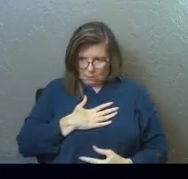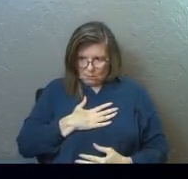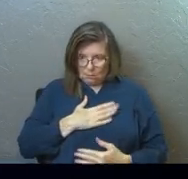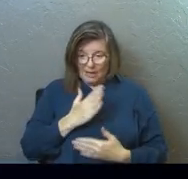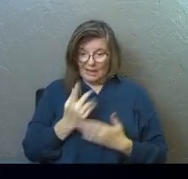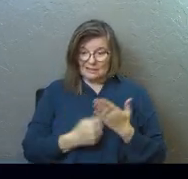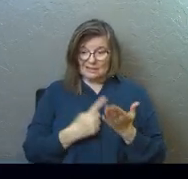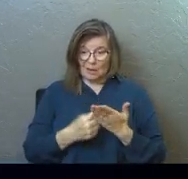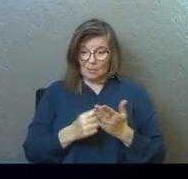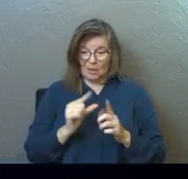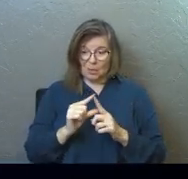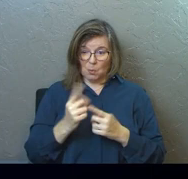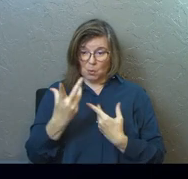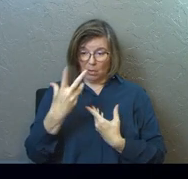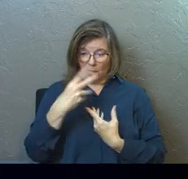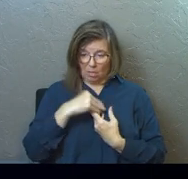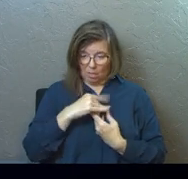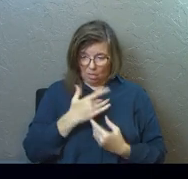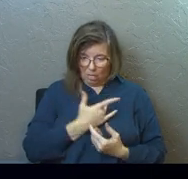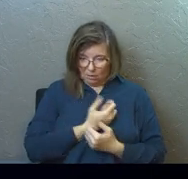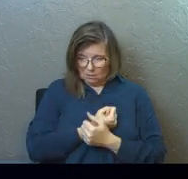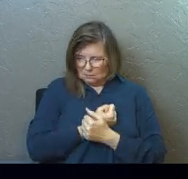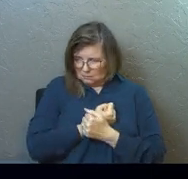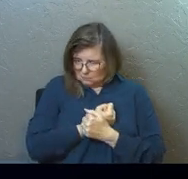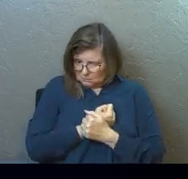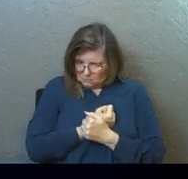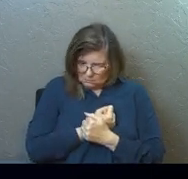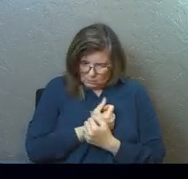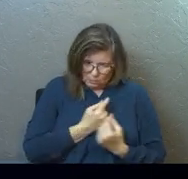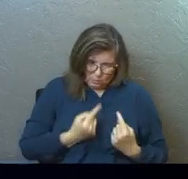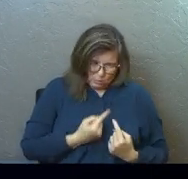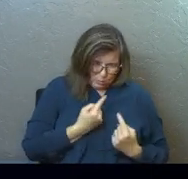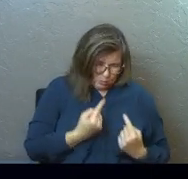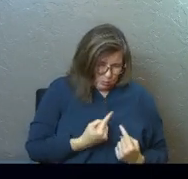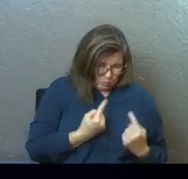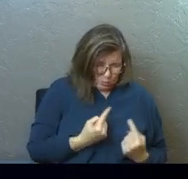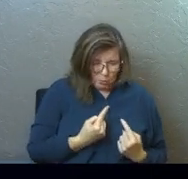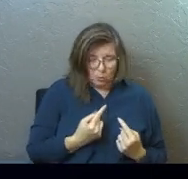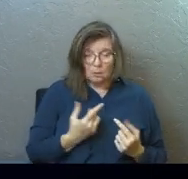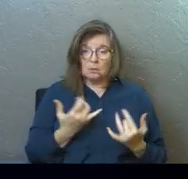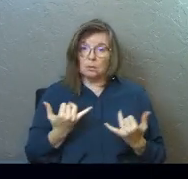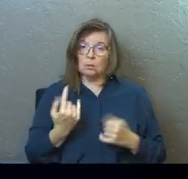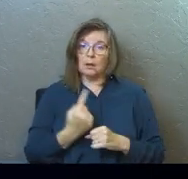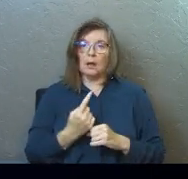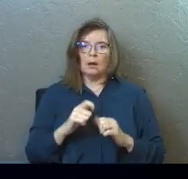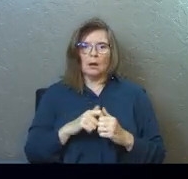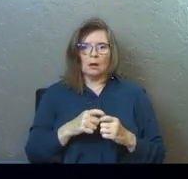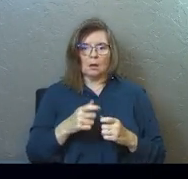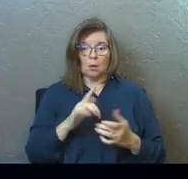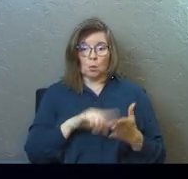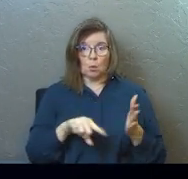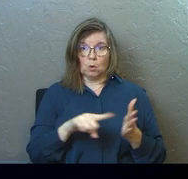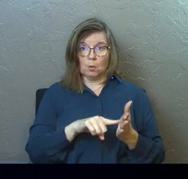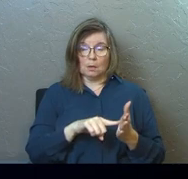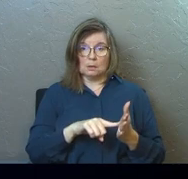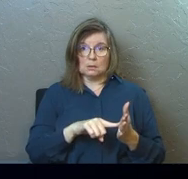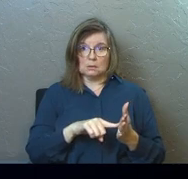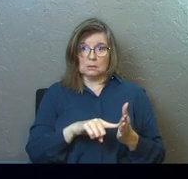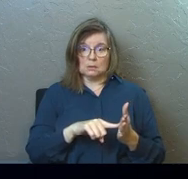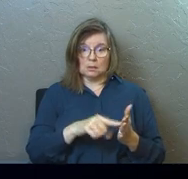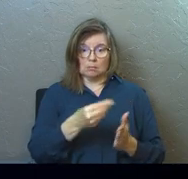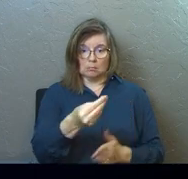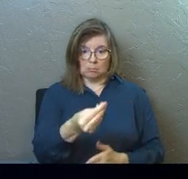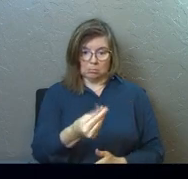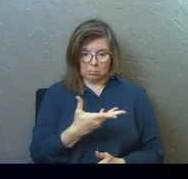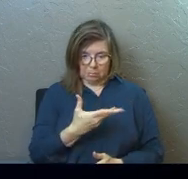have bound us up or they've been poisoned to us. And so today is, how do we handle criticism when it comes to us